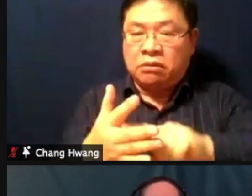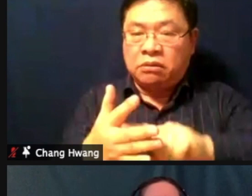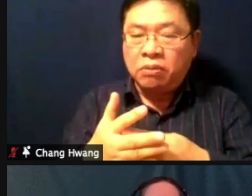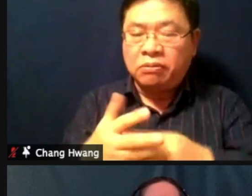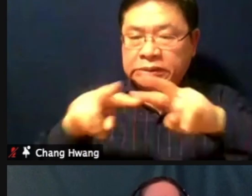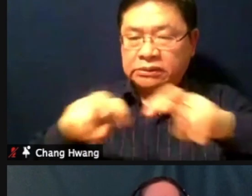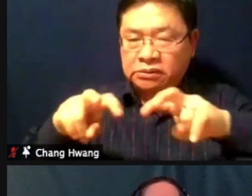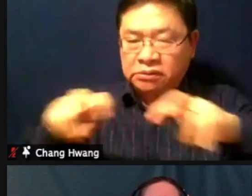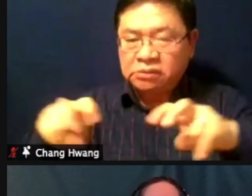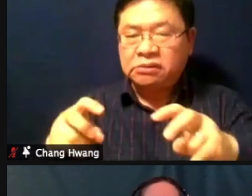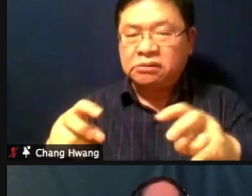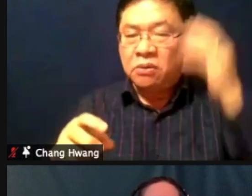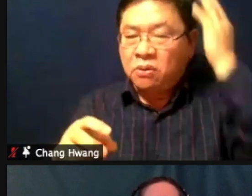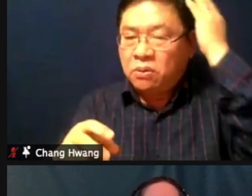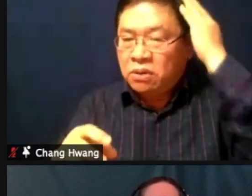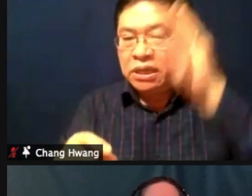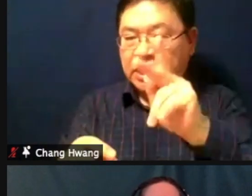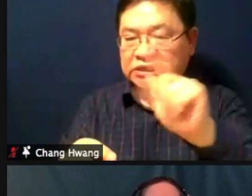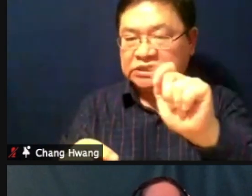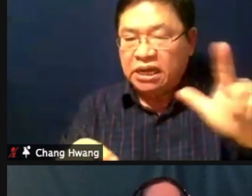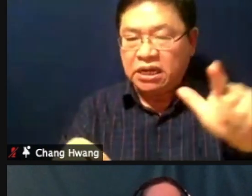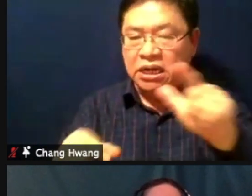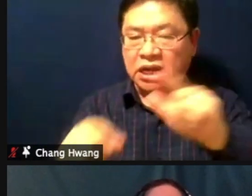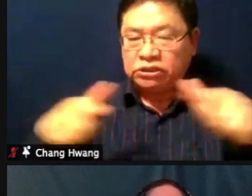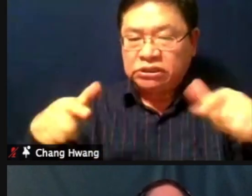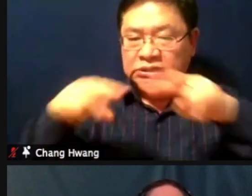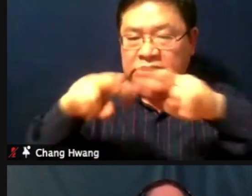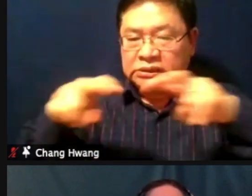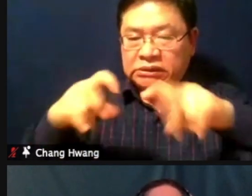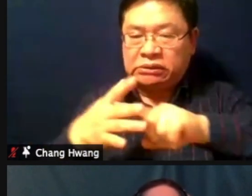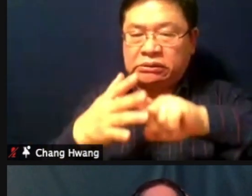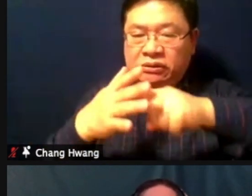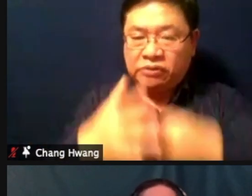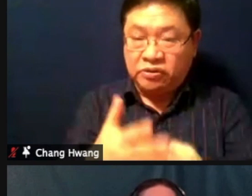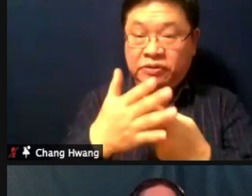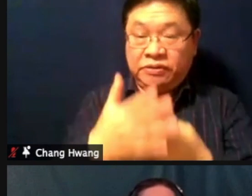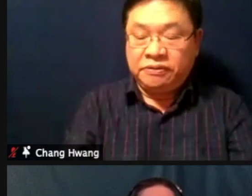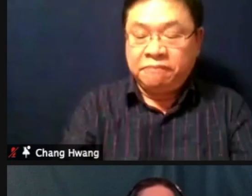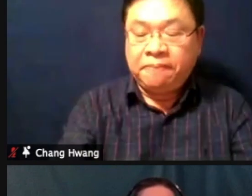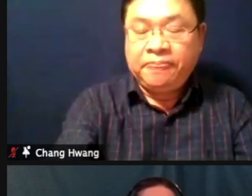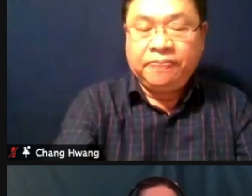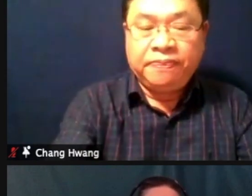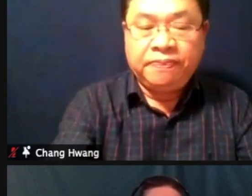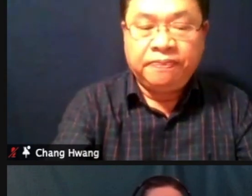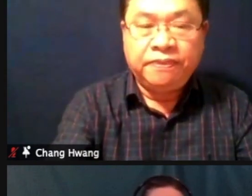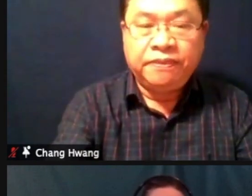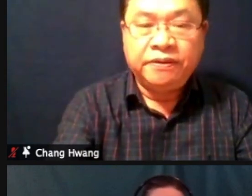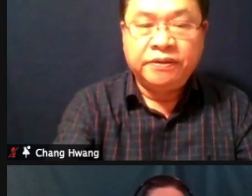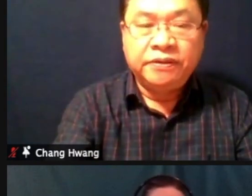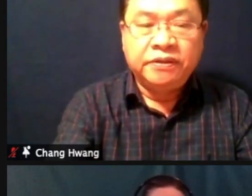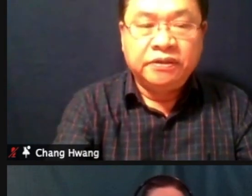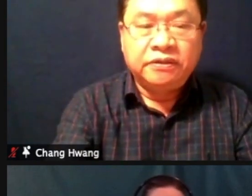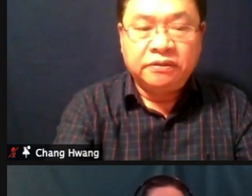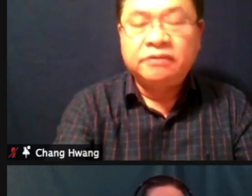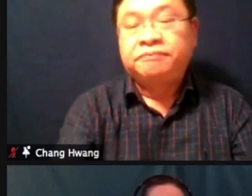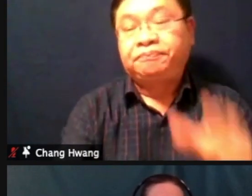how that relates to my home country, South Korea. And I started thinking about all of the analysis that goes into a Bible